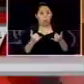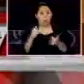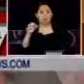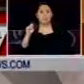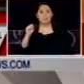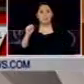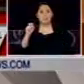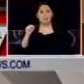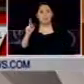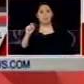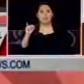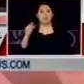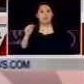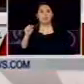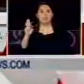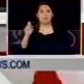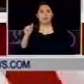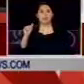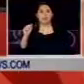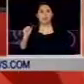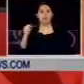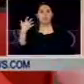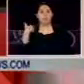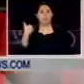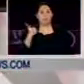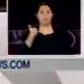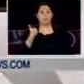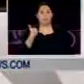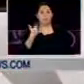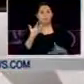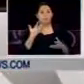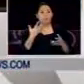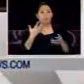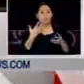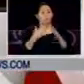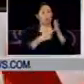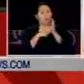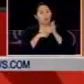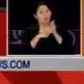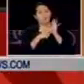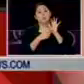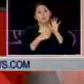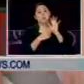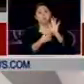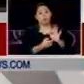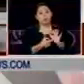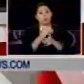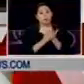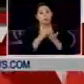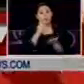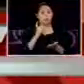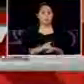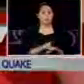Sandigan Bayan to be produced by Mr. Ejercito. One of the grounds is that he is not, for a refusing or motion to